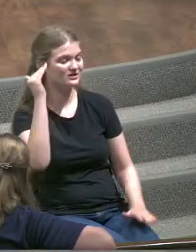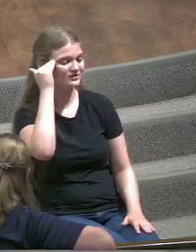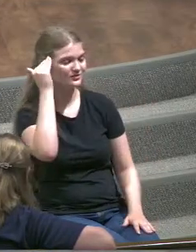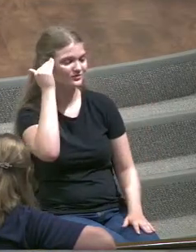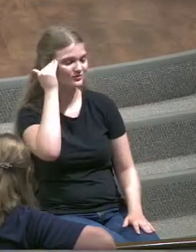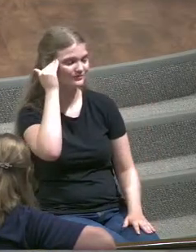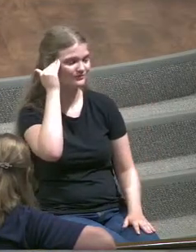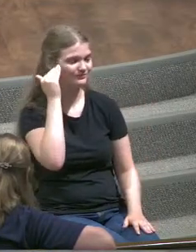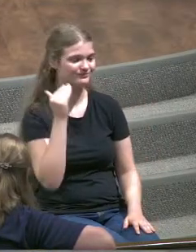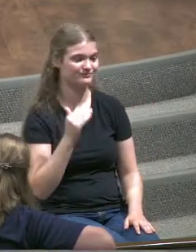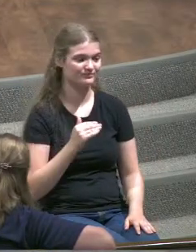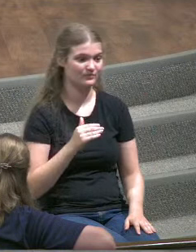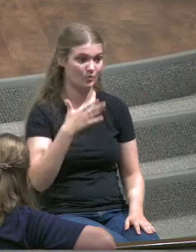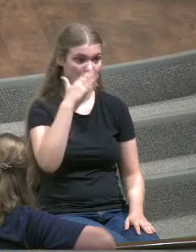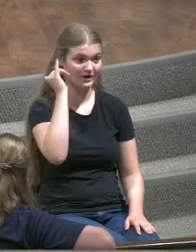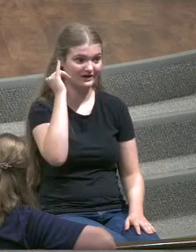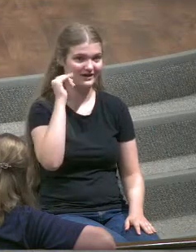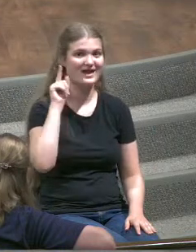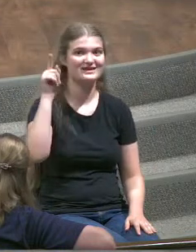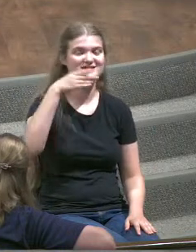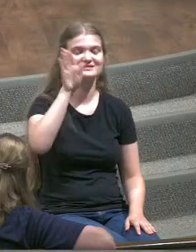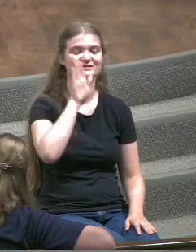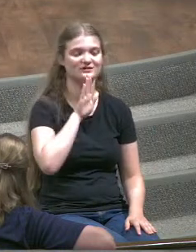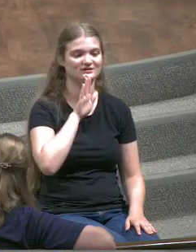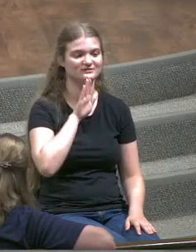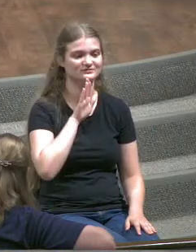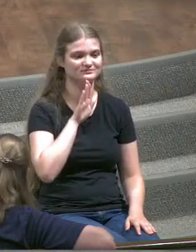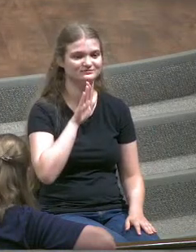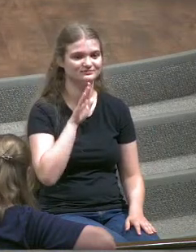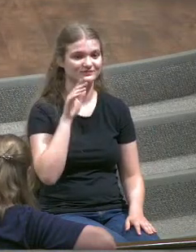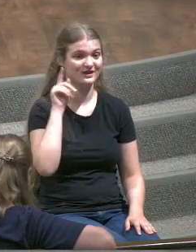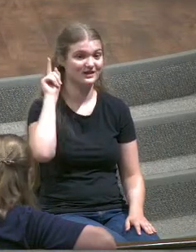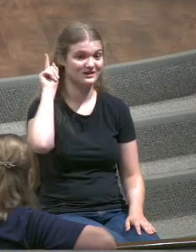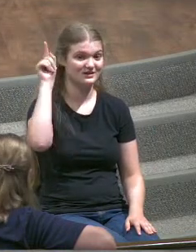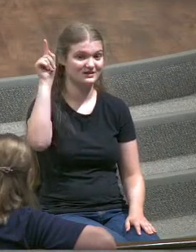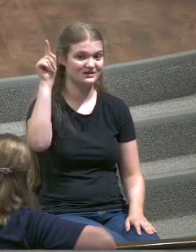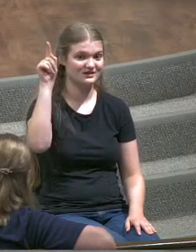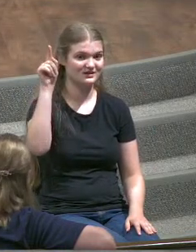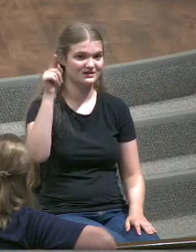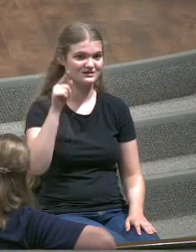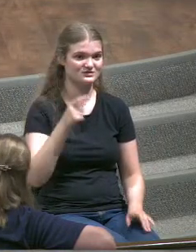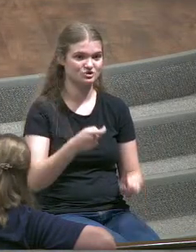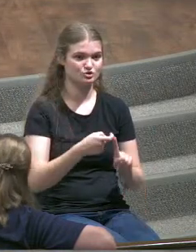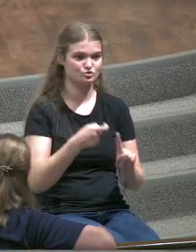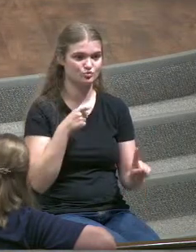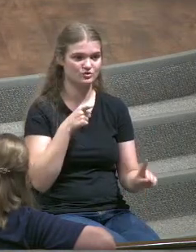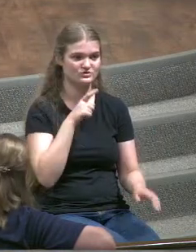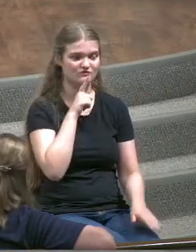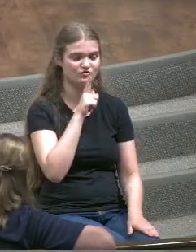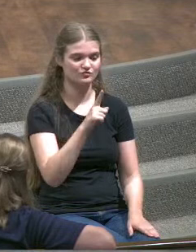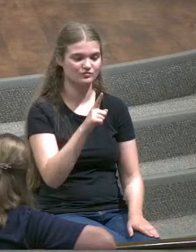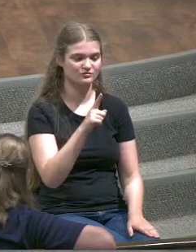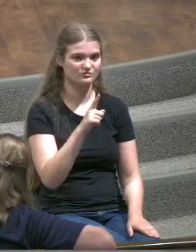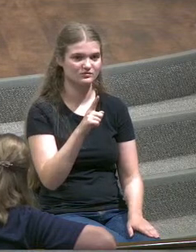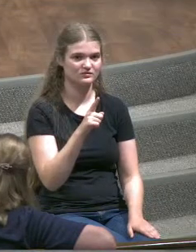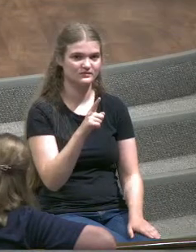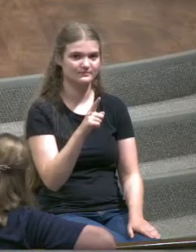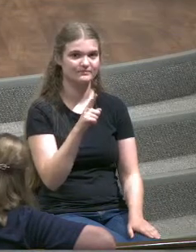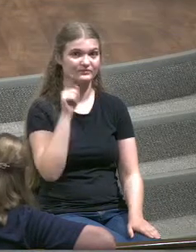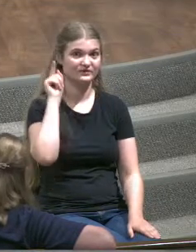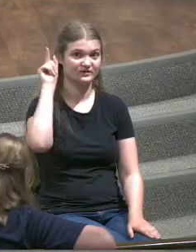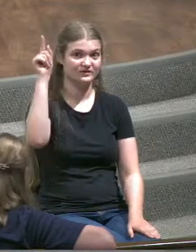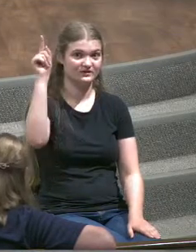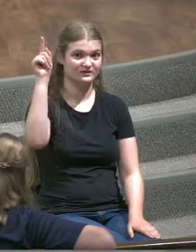because he is God. He is God. He is the source of truth. He